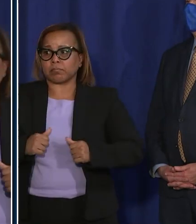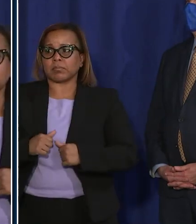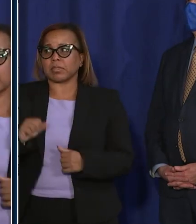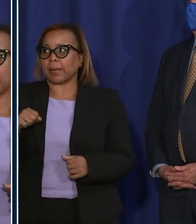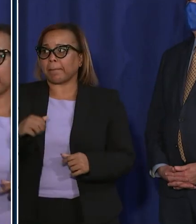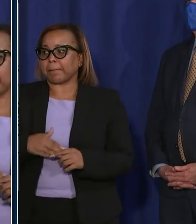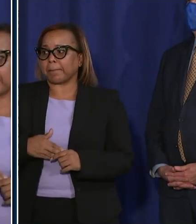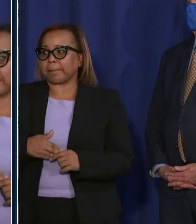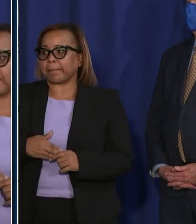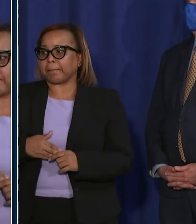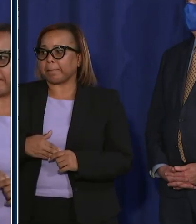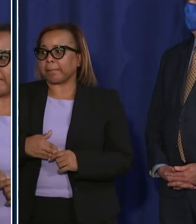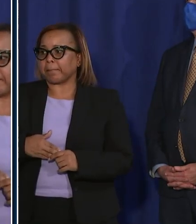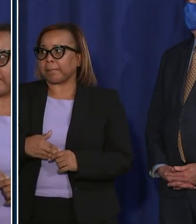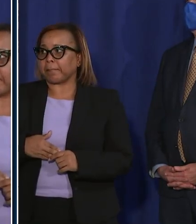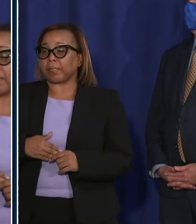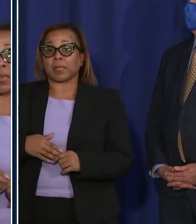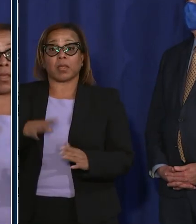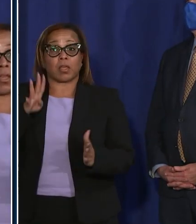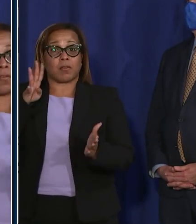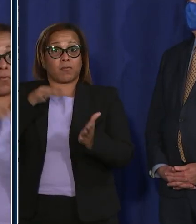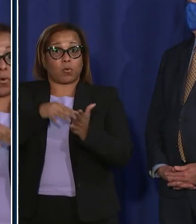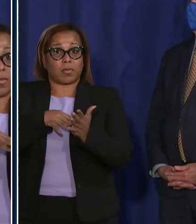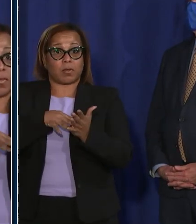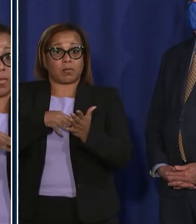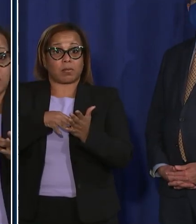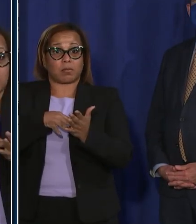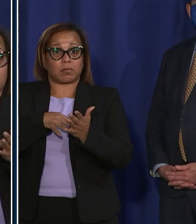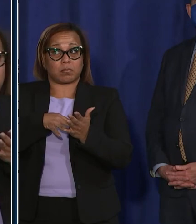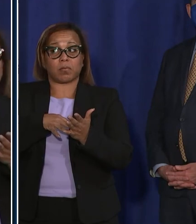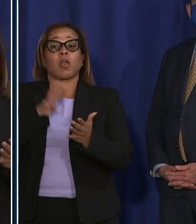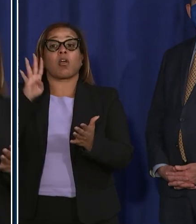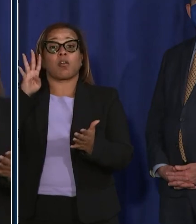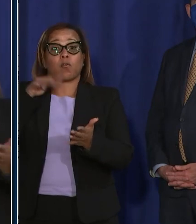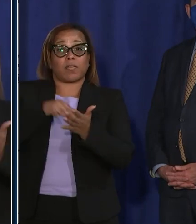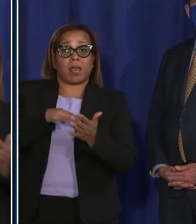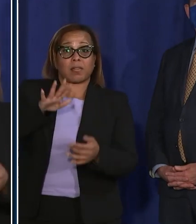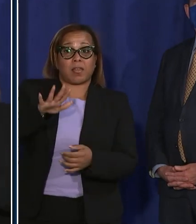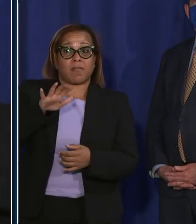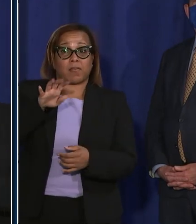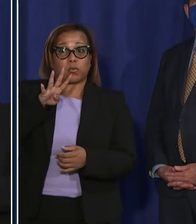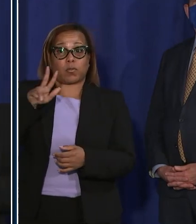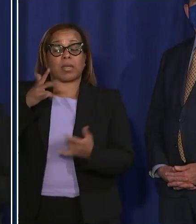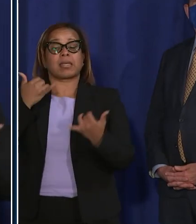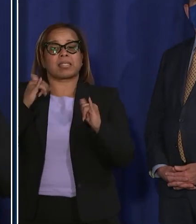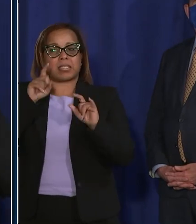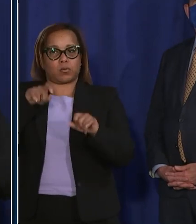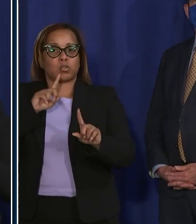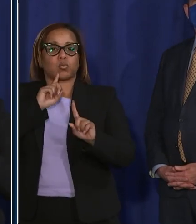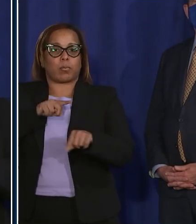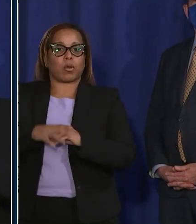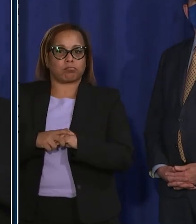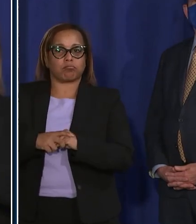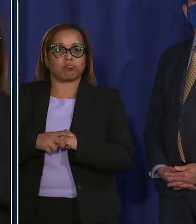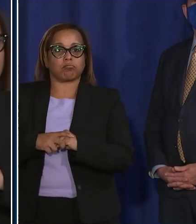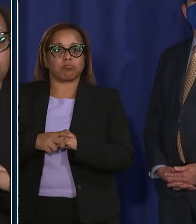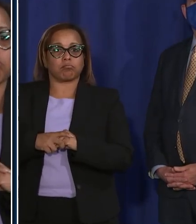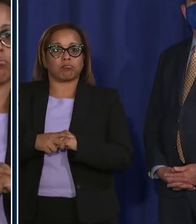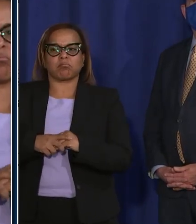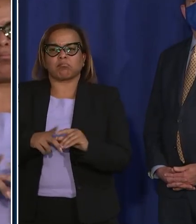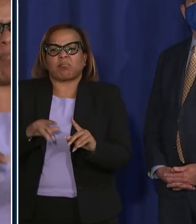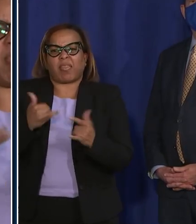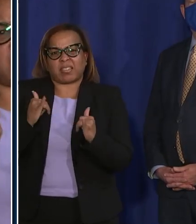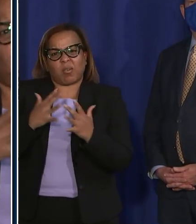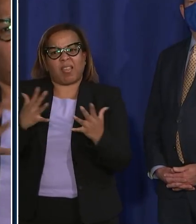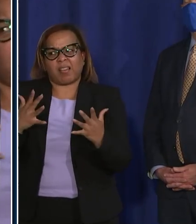Yeah. Still need to report. Pardon me? 4,543 still need to report. 4,543 still need a report. Okay, so that's